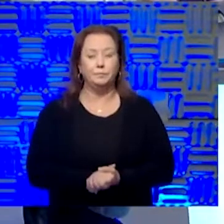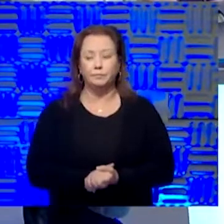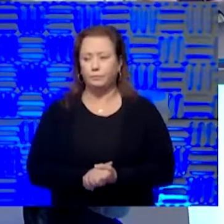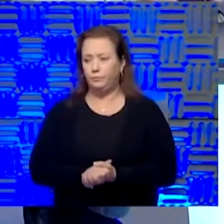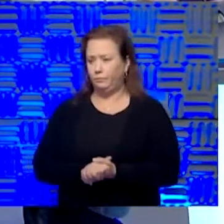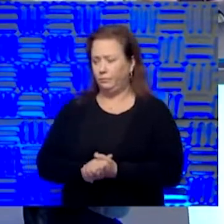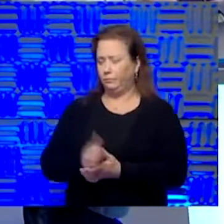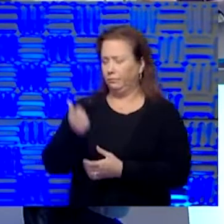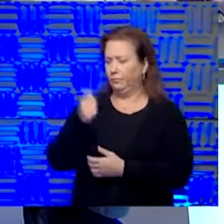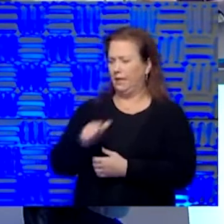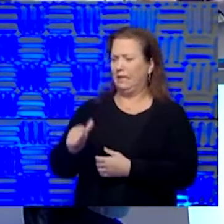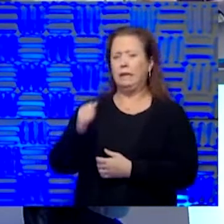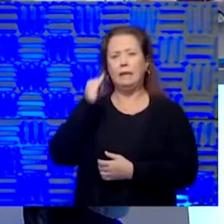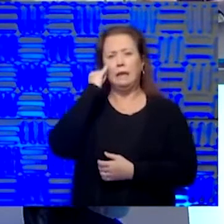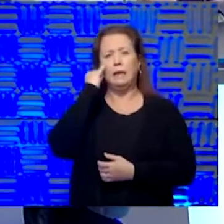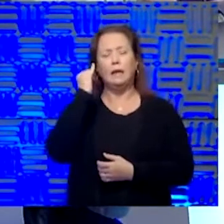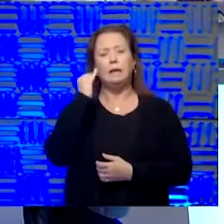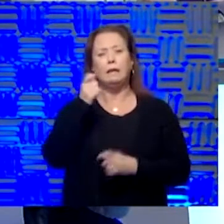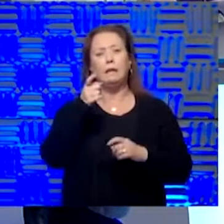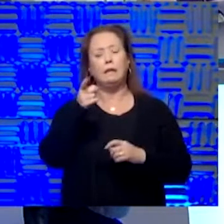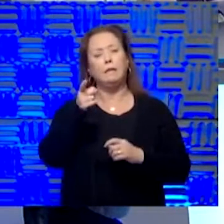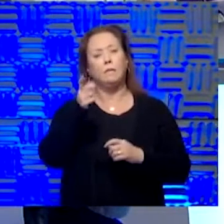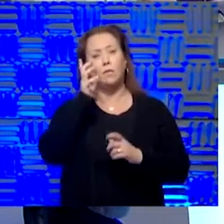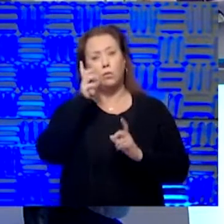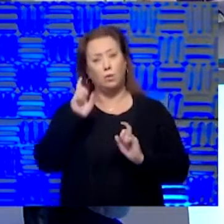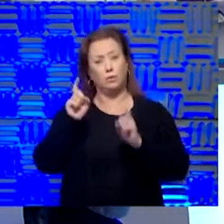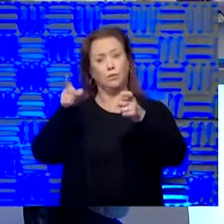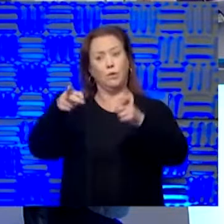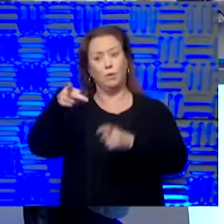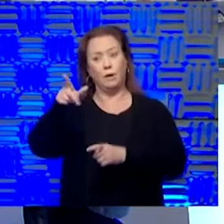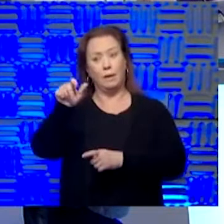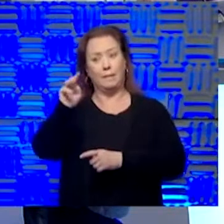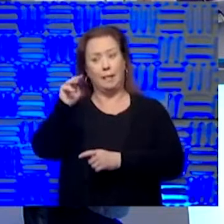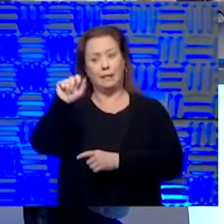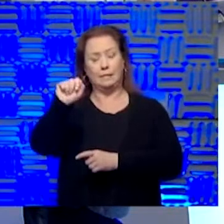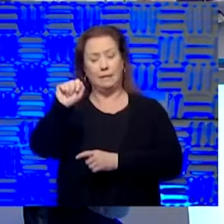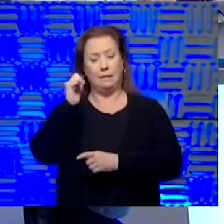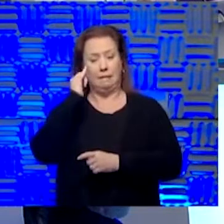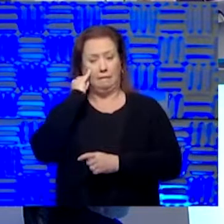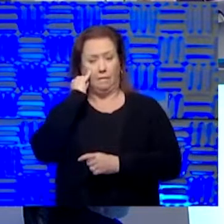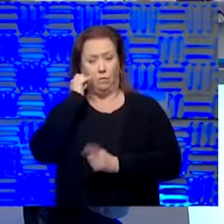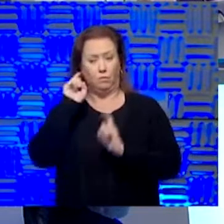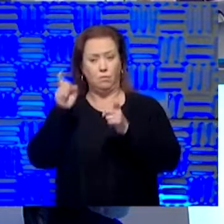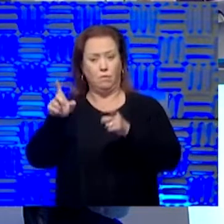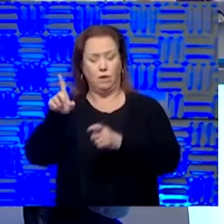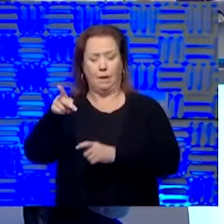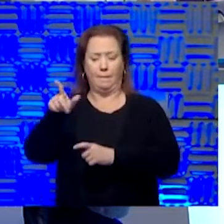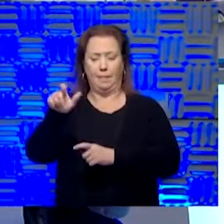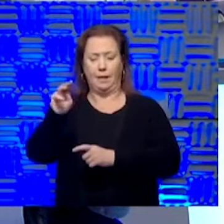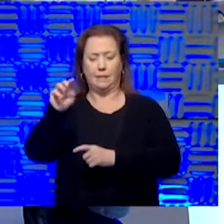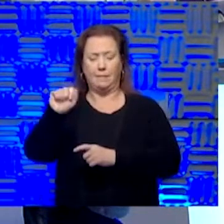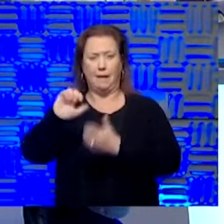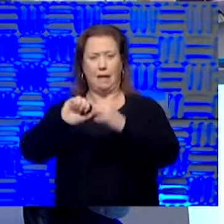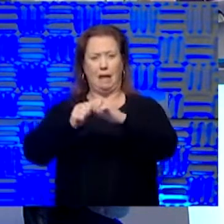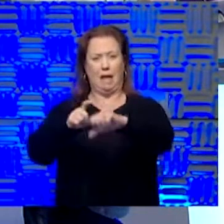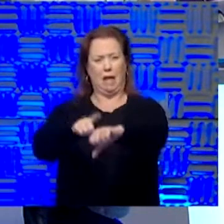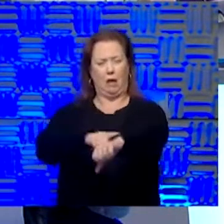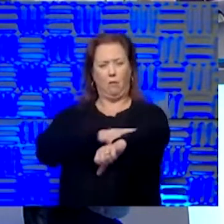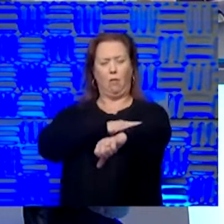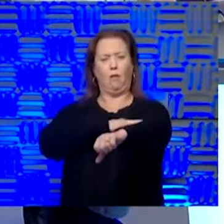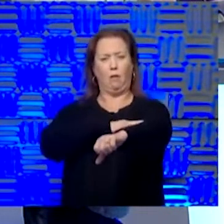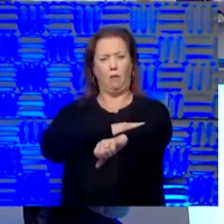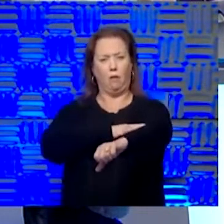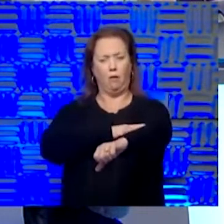Any idea as far as if you're going to donate plasma, how how long do you have to